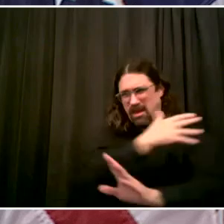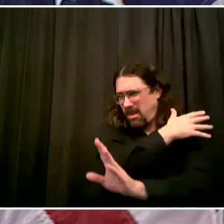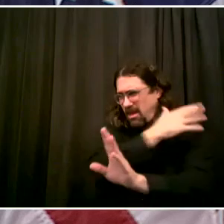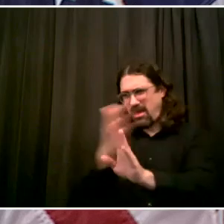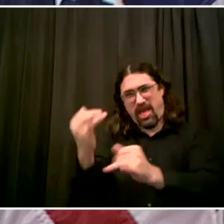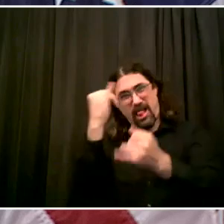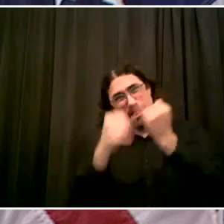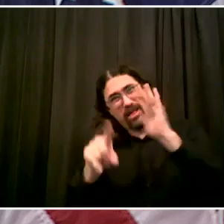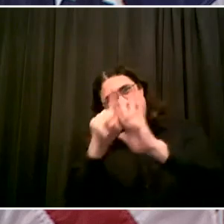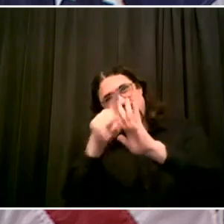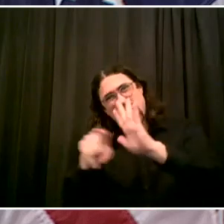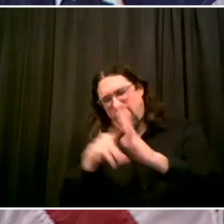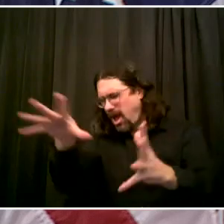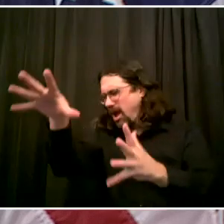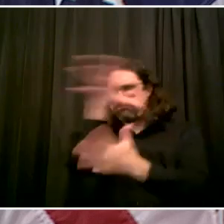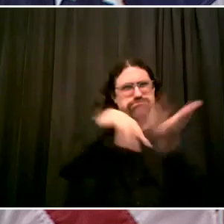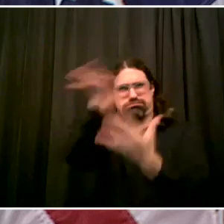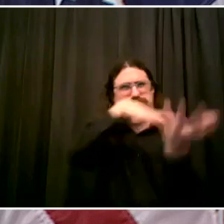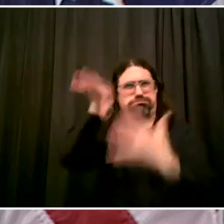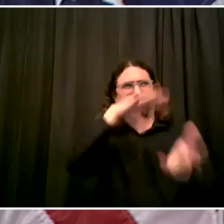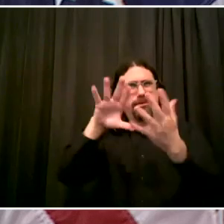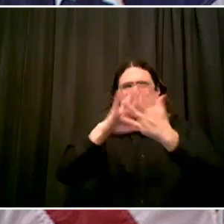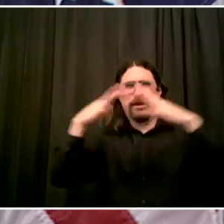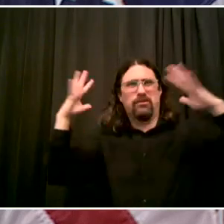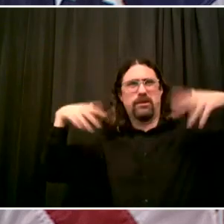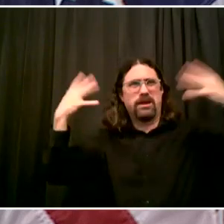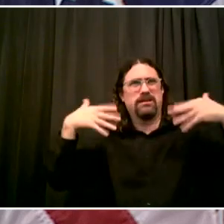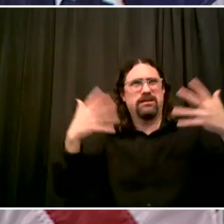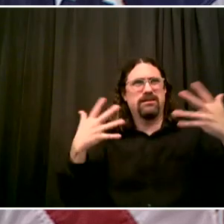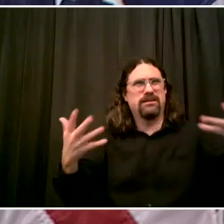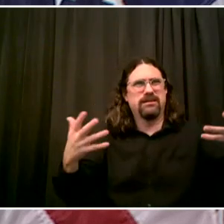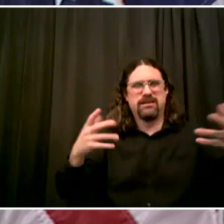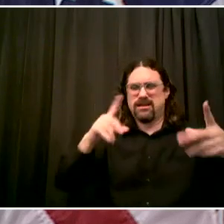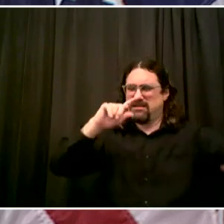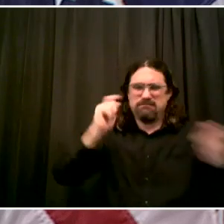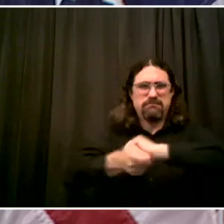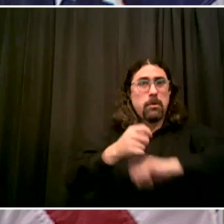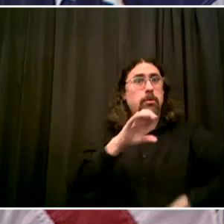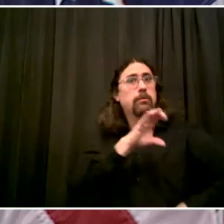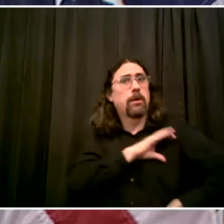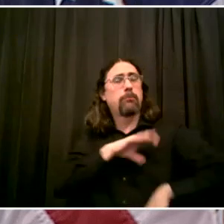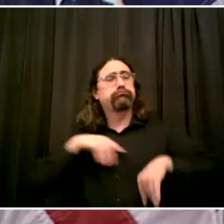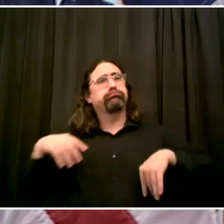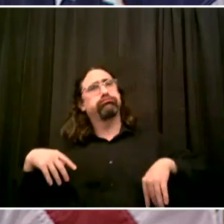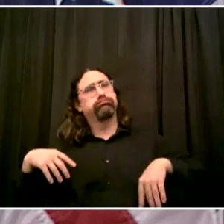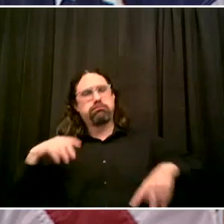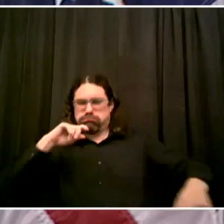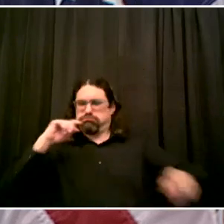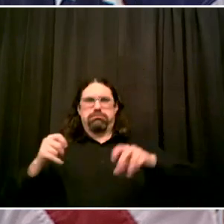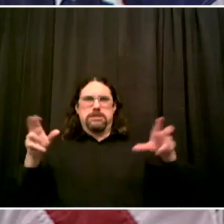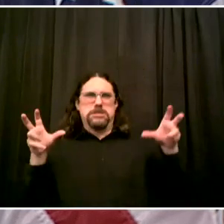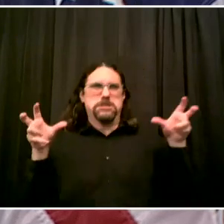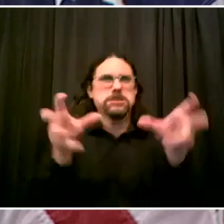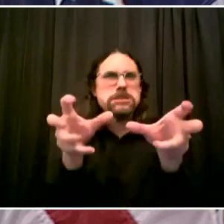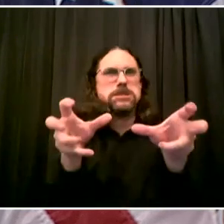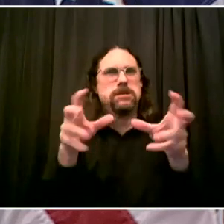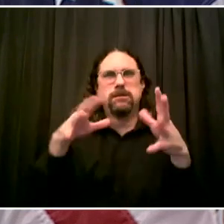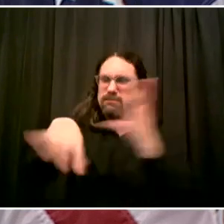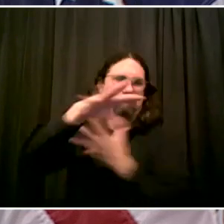is one of several incidents in which it seems as though, peaceful protesters are getting